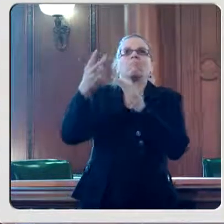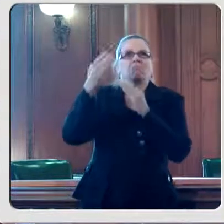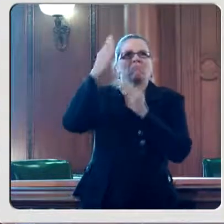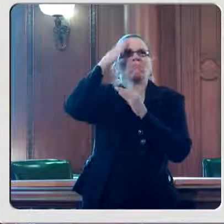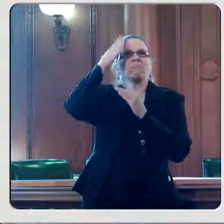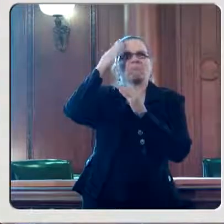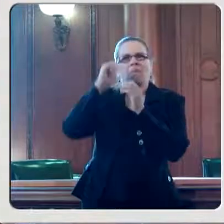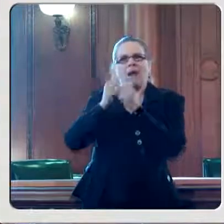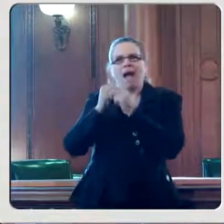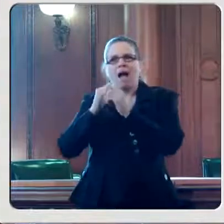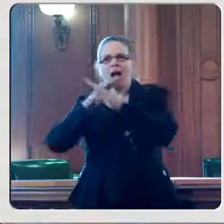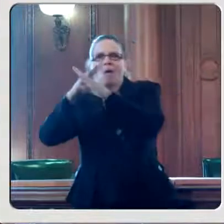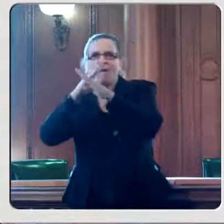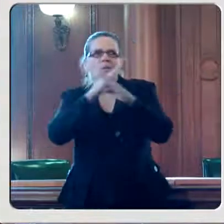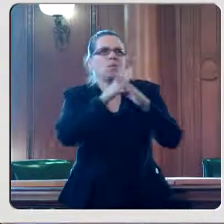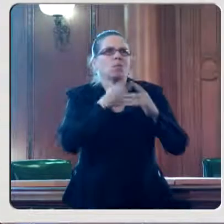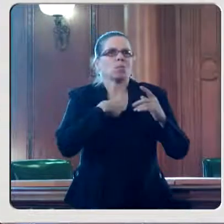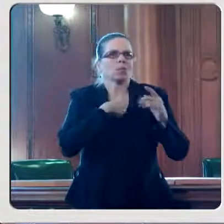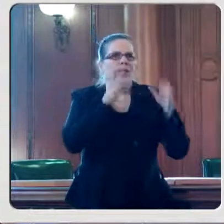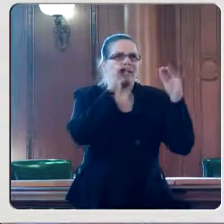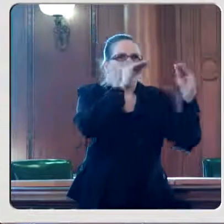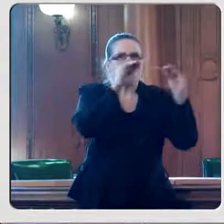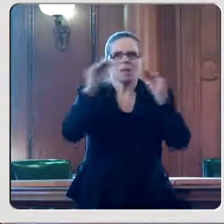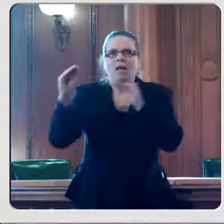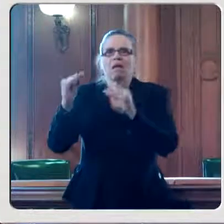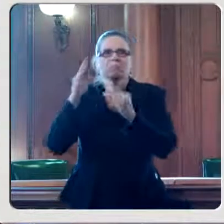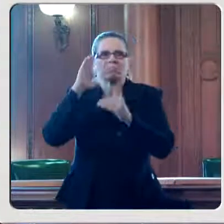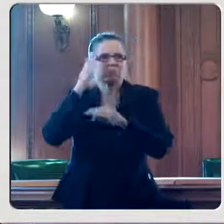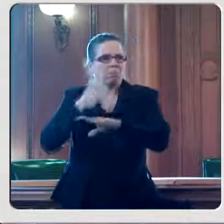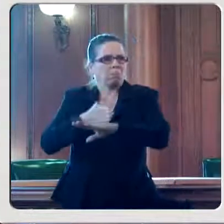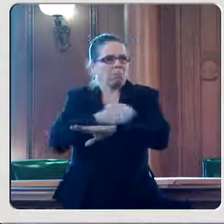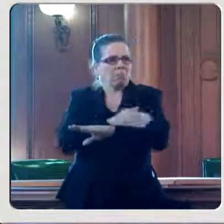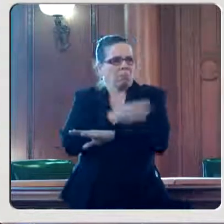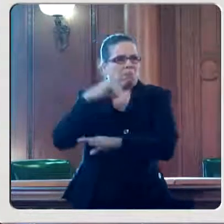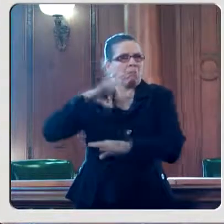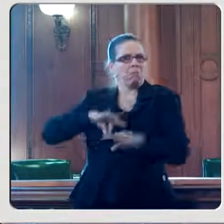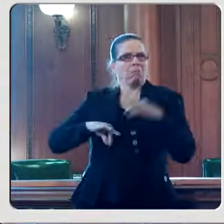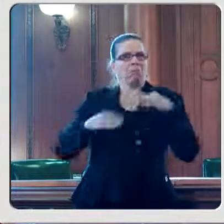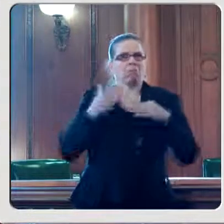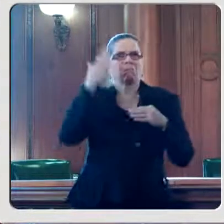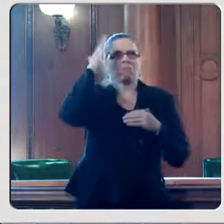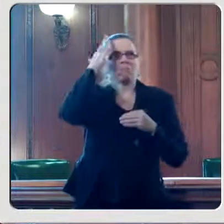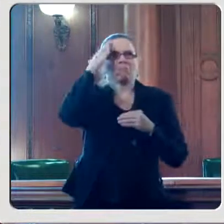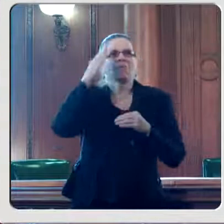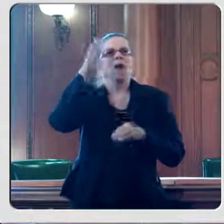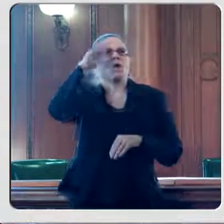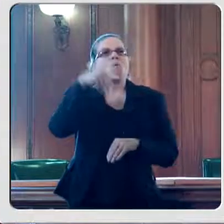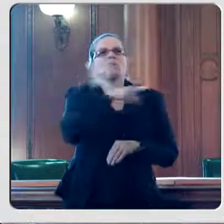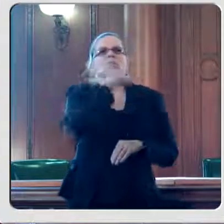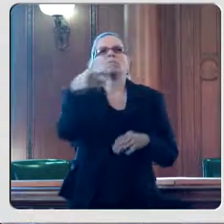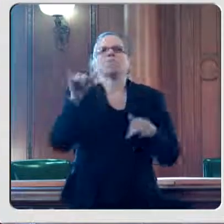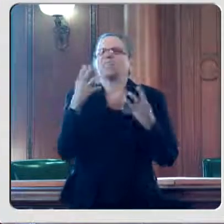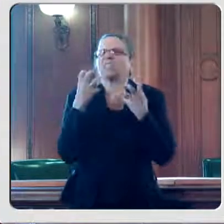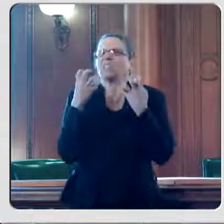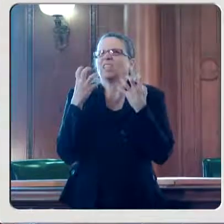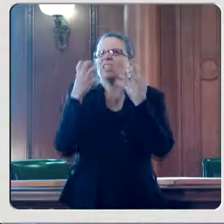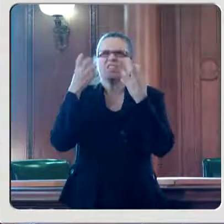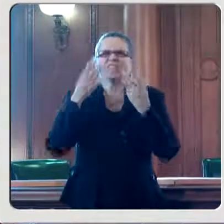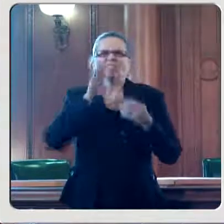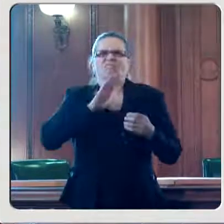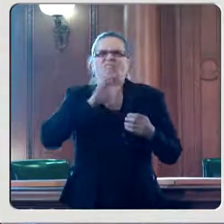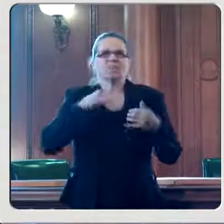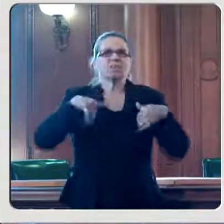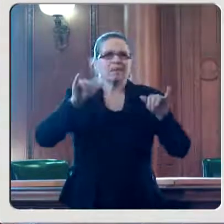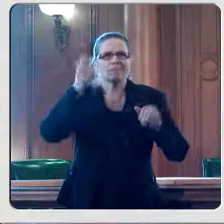paying dividends. And I know it's been very aggravating and very frustrating, but you're part of the